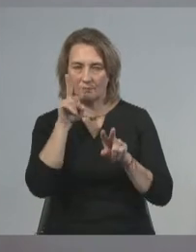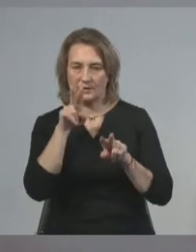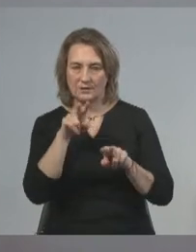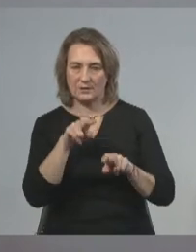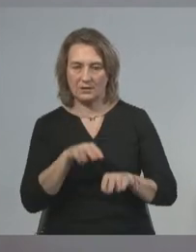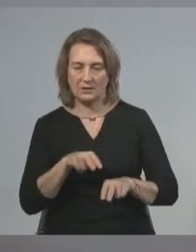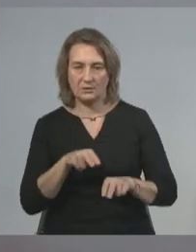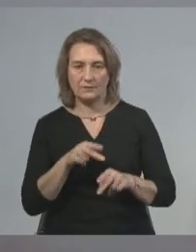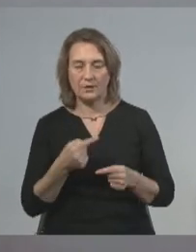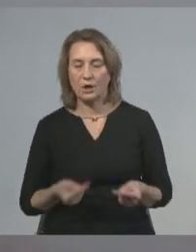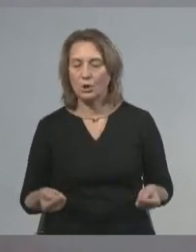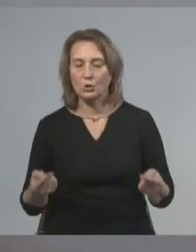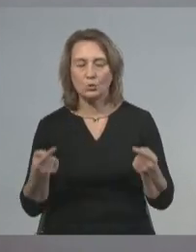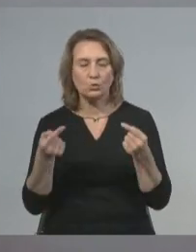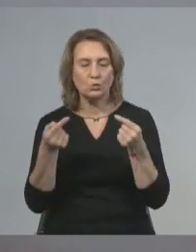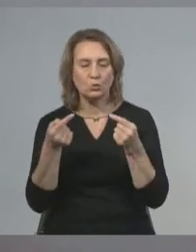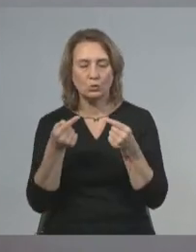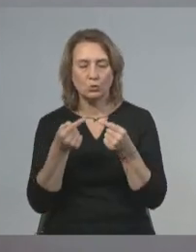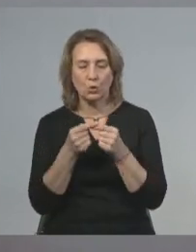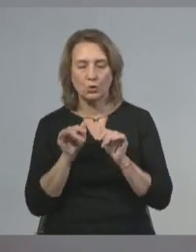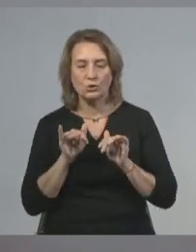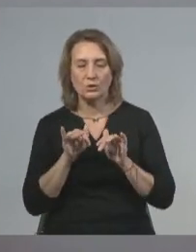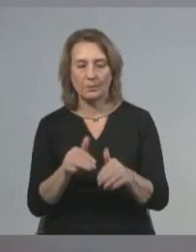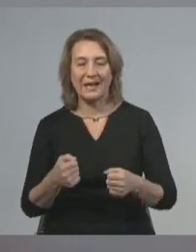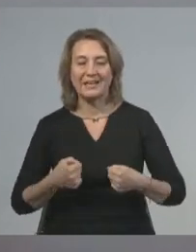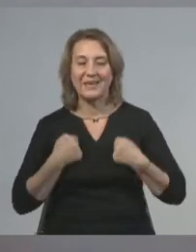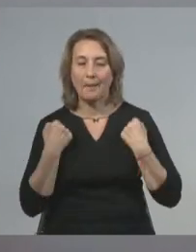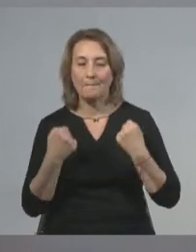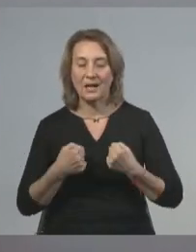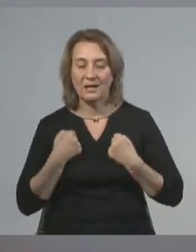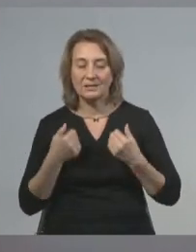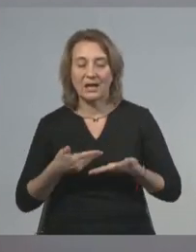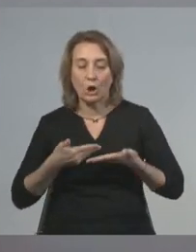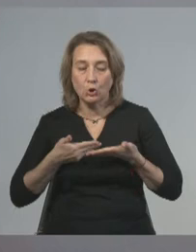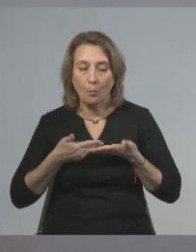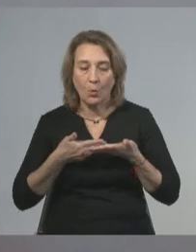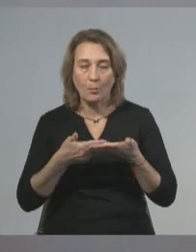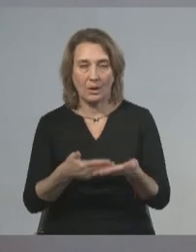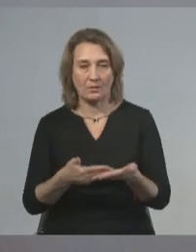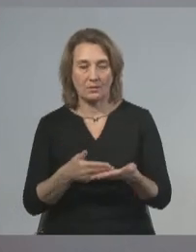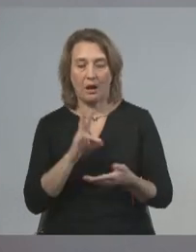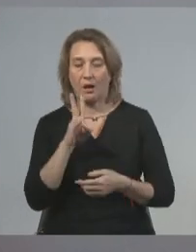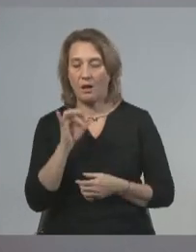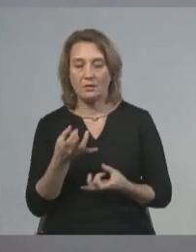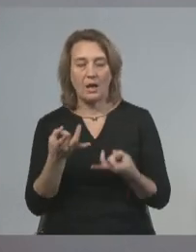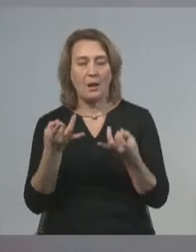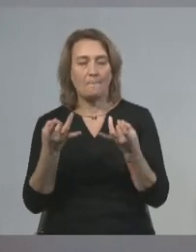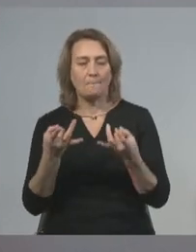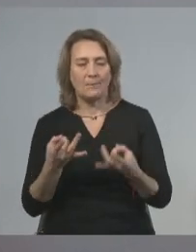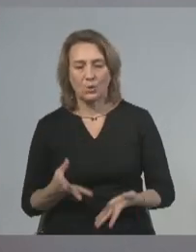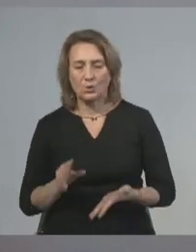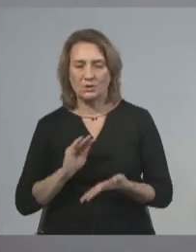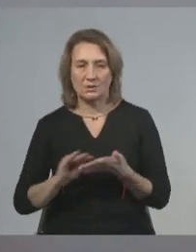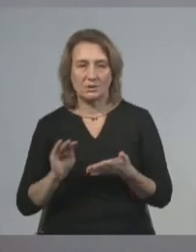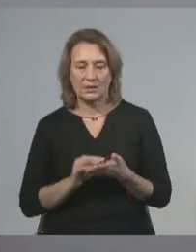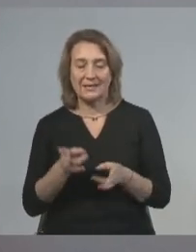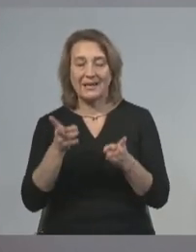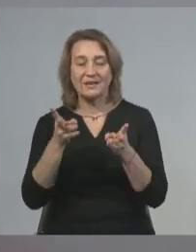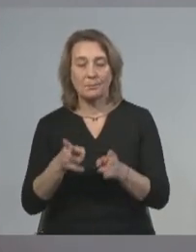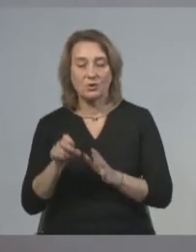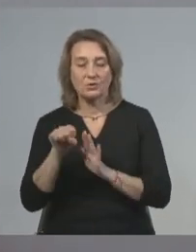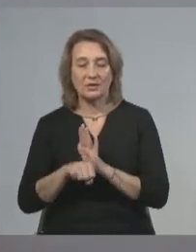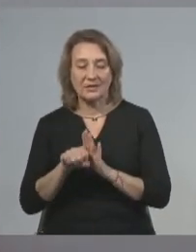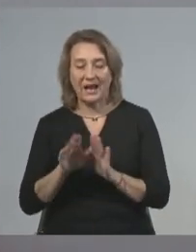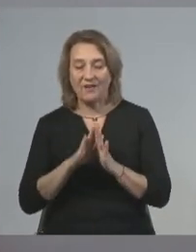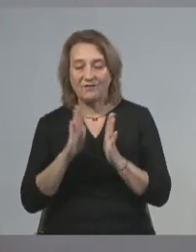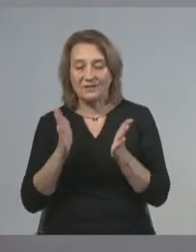try to help uh not just that victim but all over the world uh to girls and women to understand what